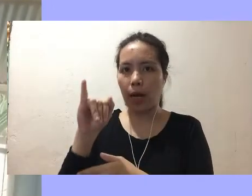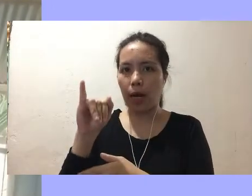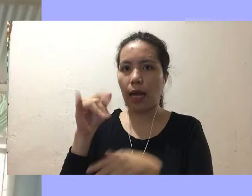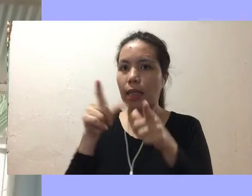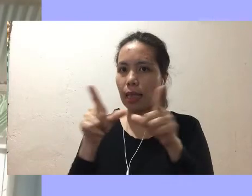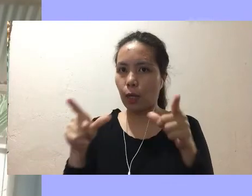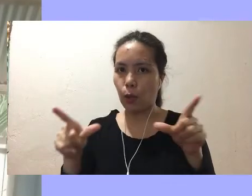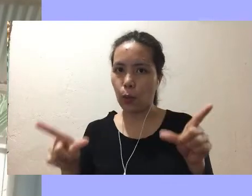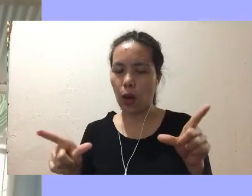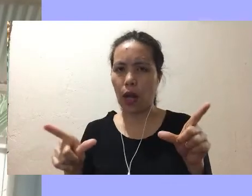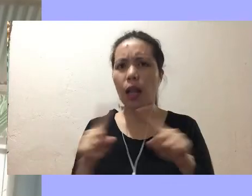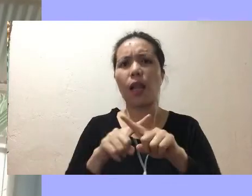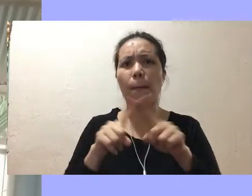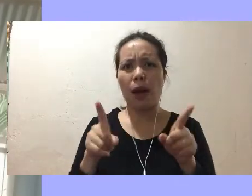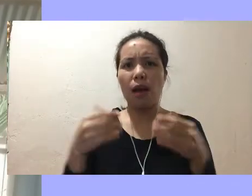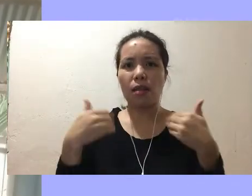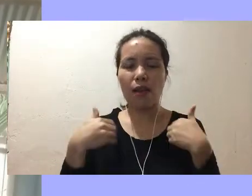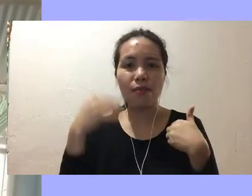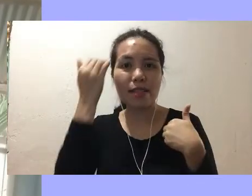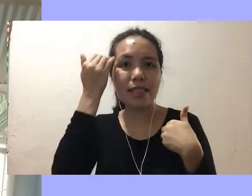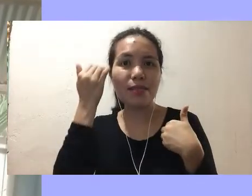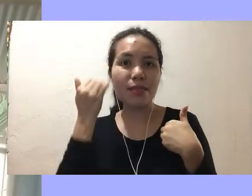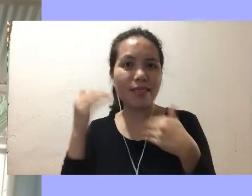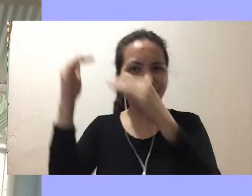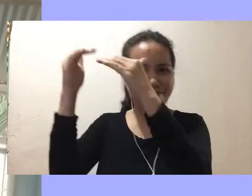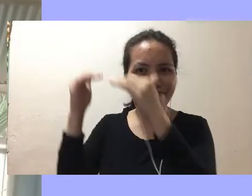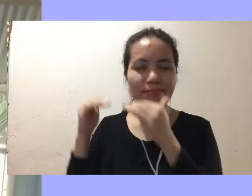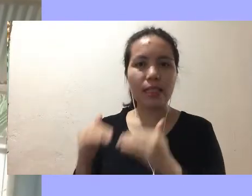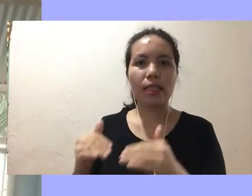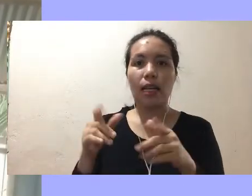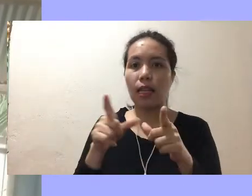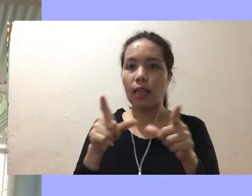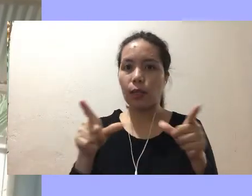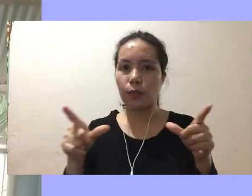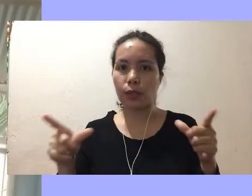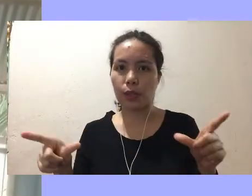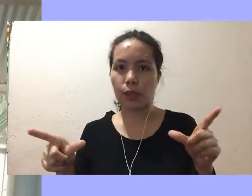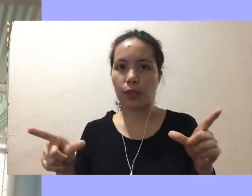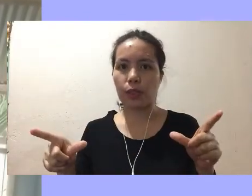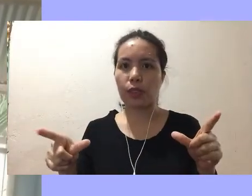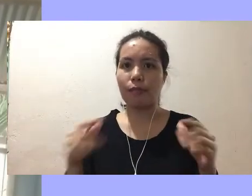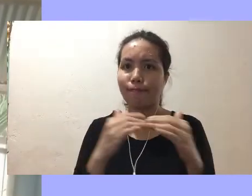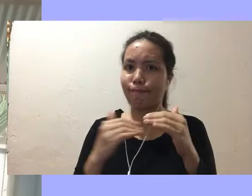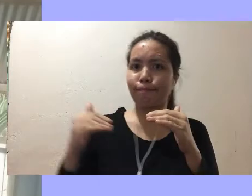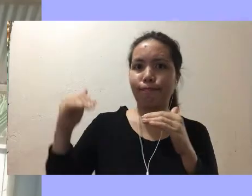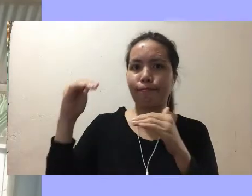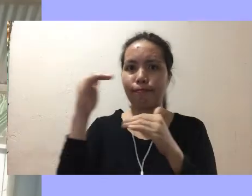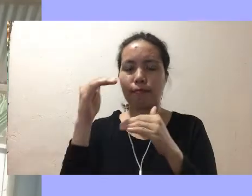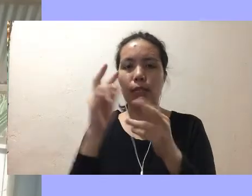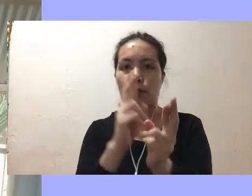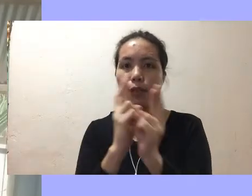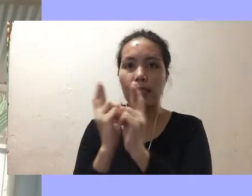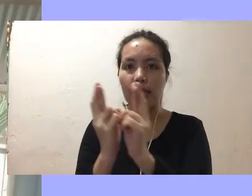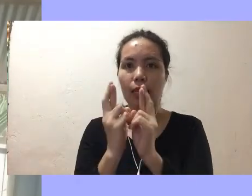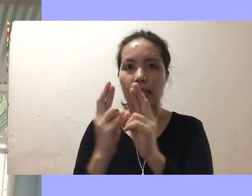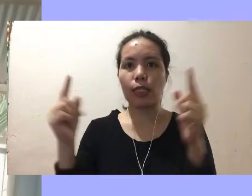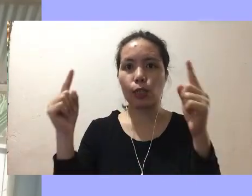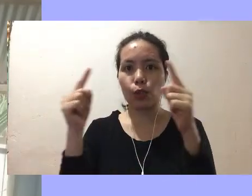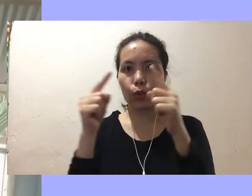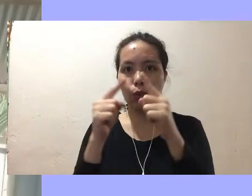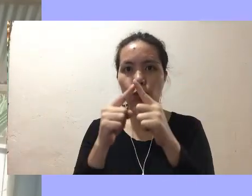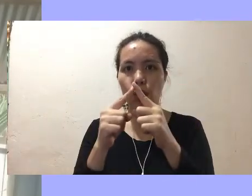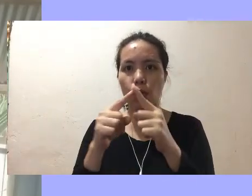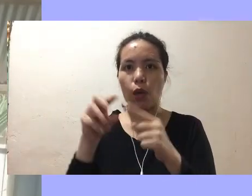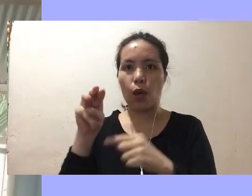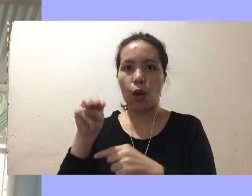in bilinguals. But there is limited research on how language dominance is related to